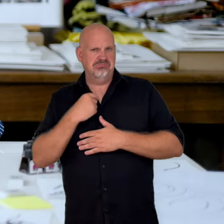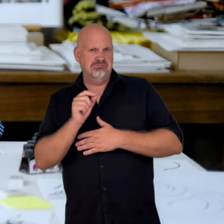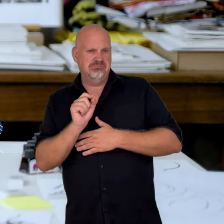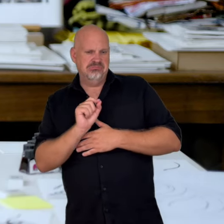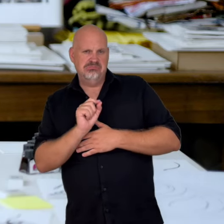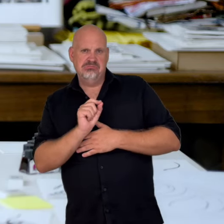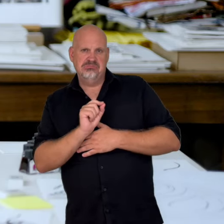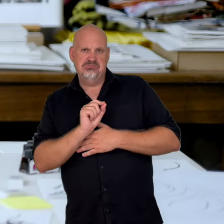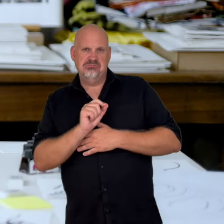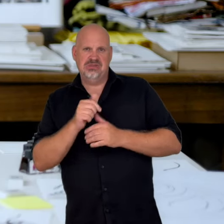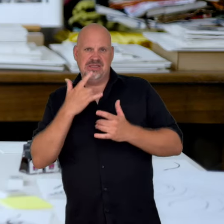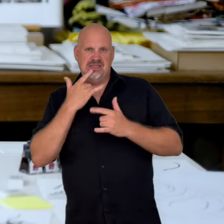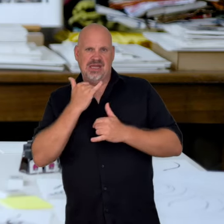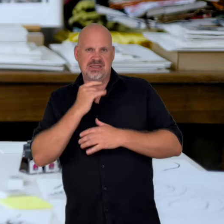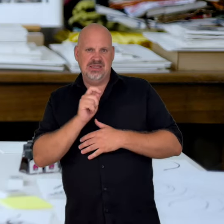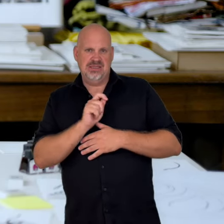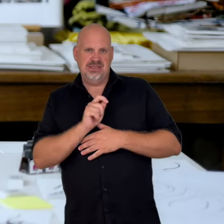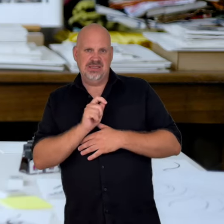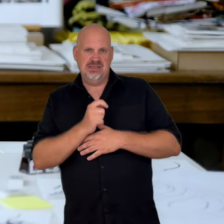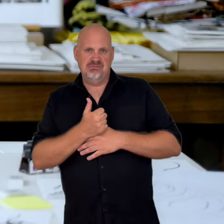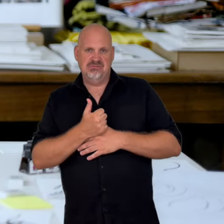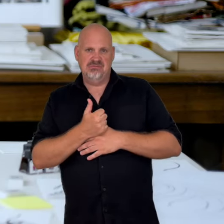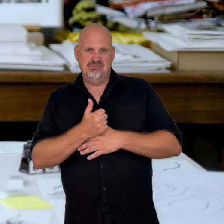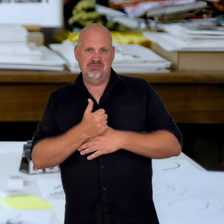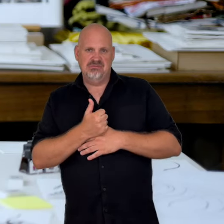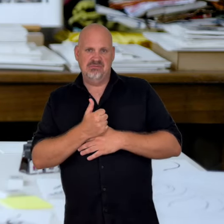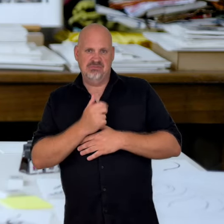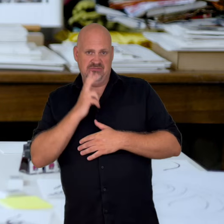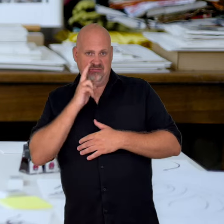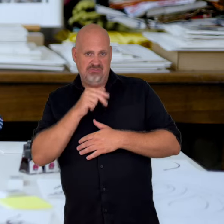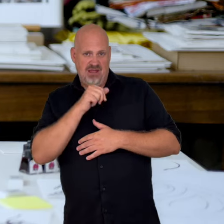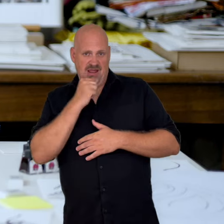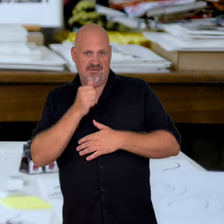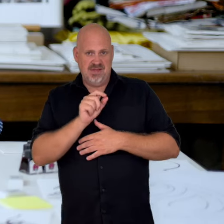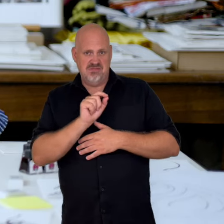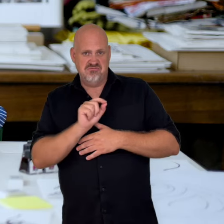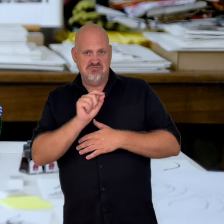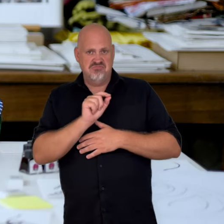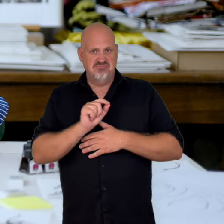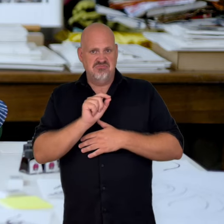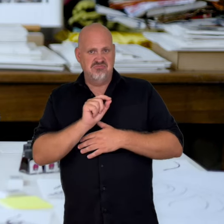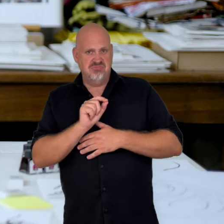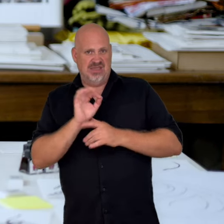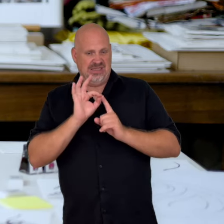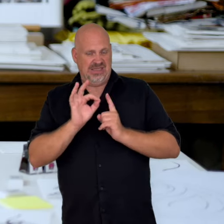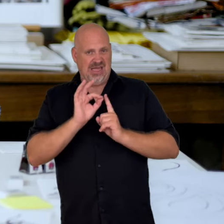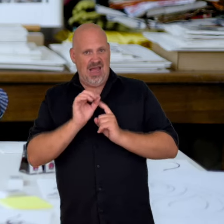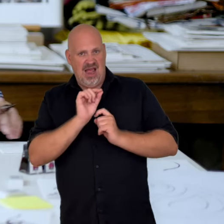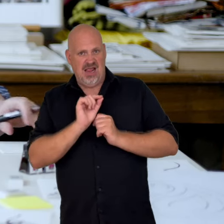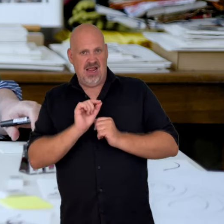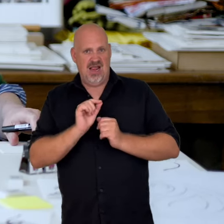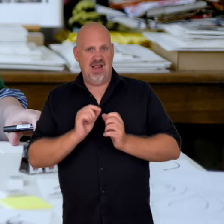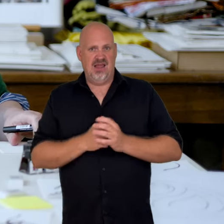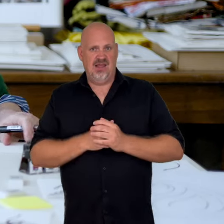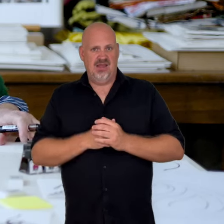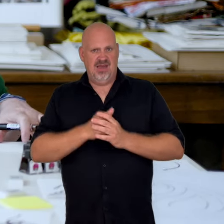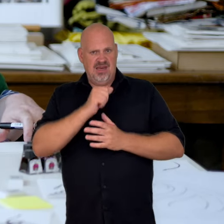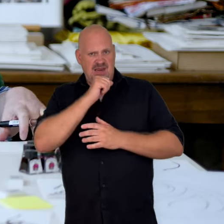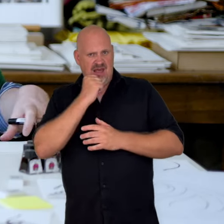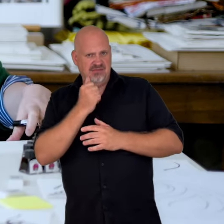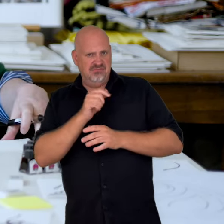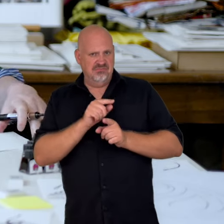in there. So I'm going to use one of the Pro markers, and I think keeping it all quite dark tonally at the moment works really well. So